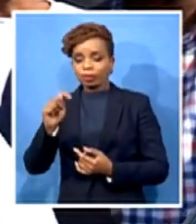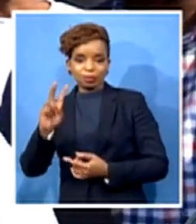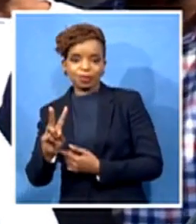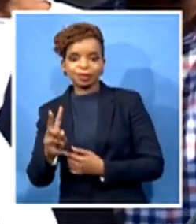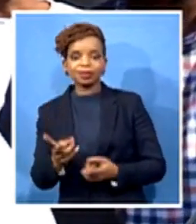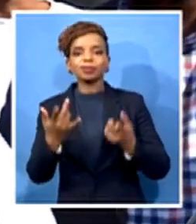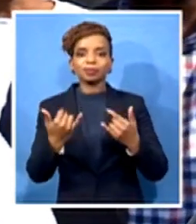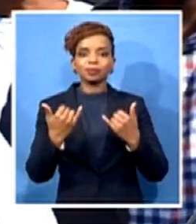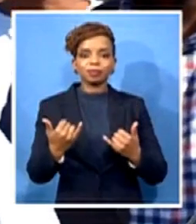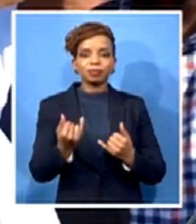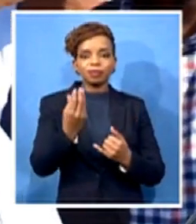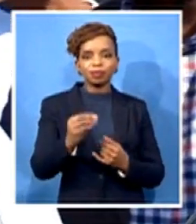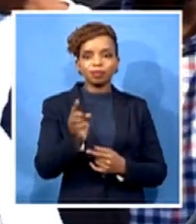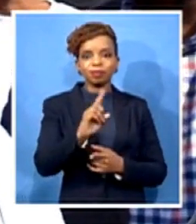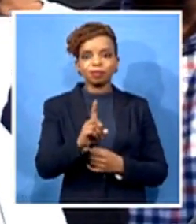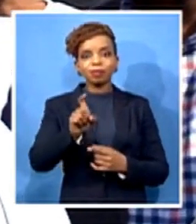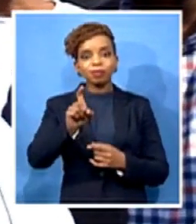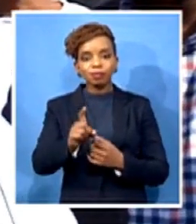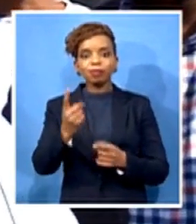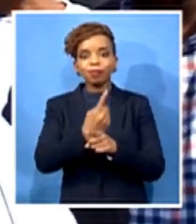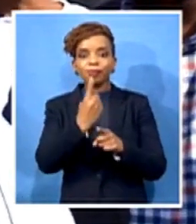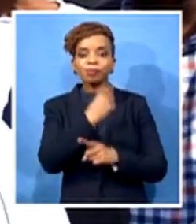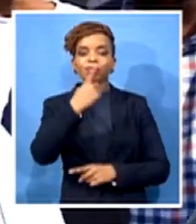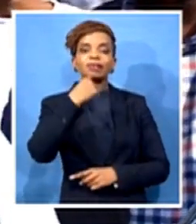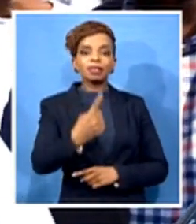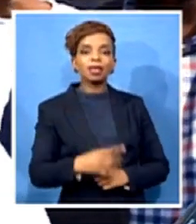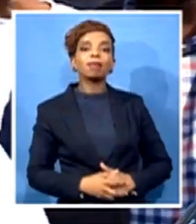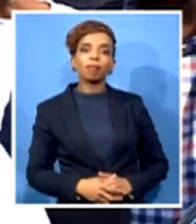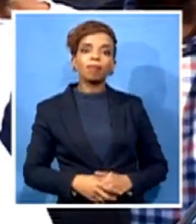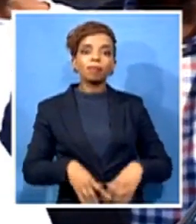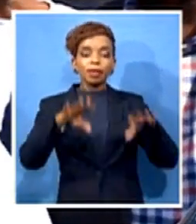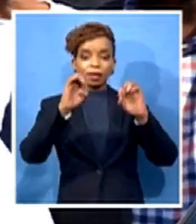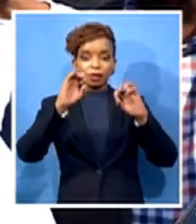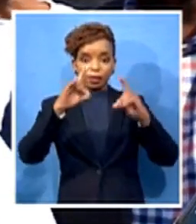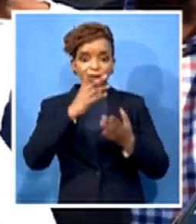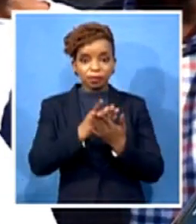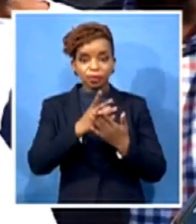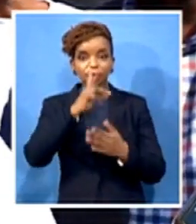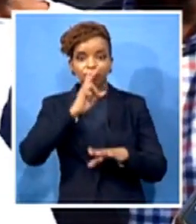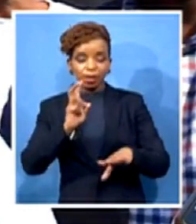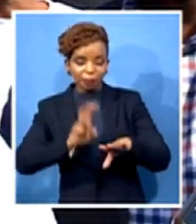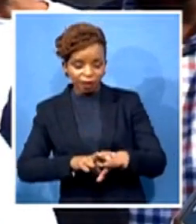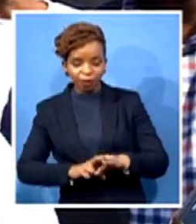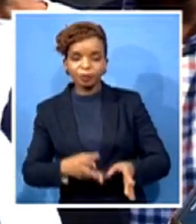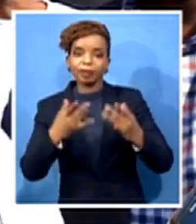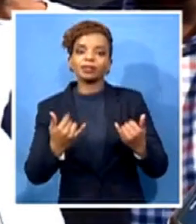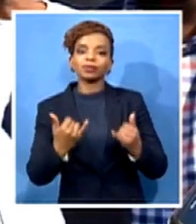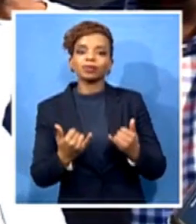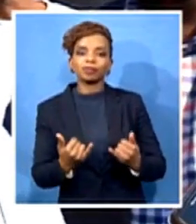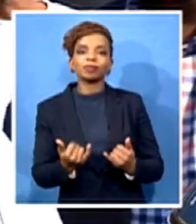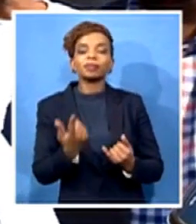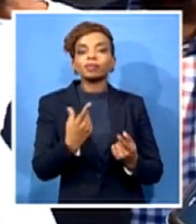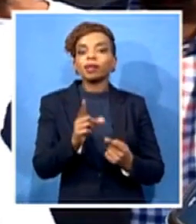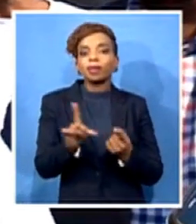always say, in education, you need a teacher in front of the class. So today, as the learners are coming back, the teachers will be able to